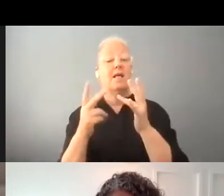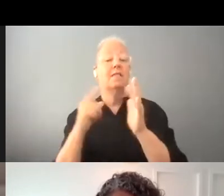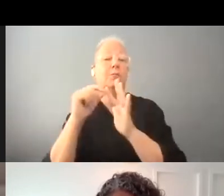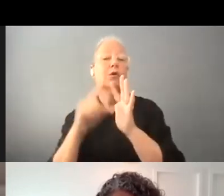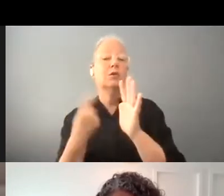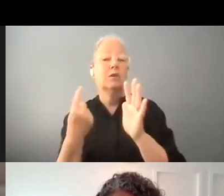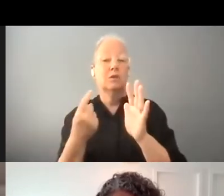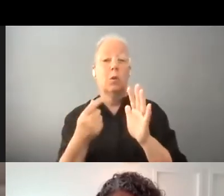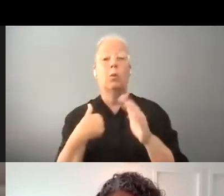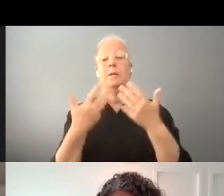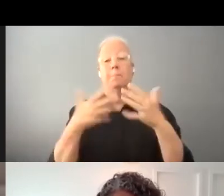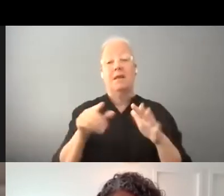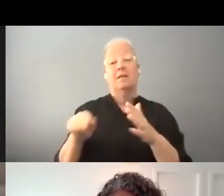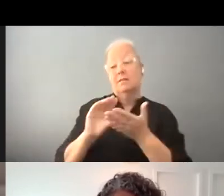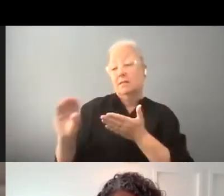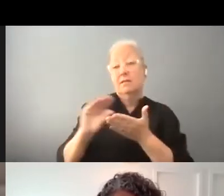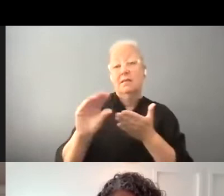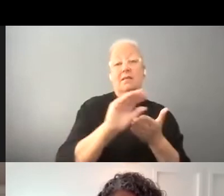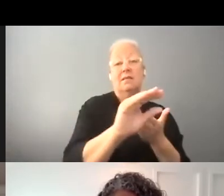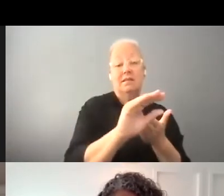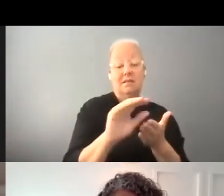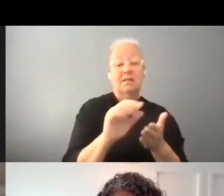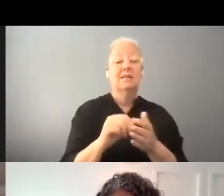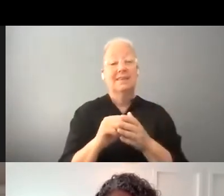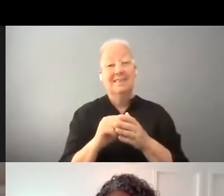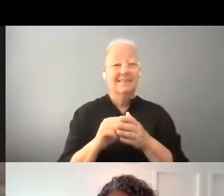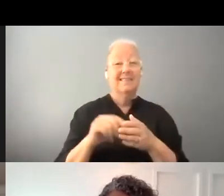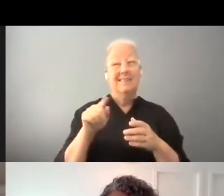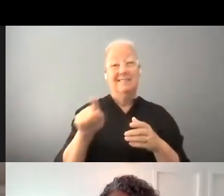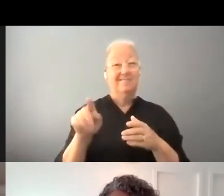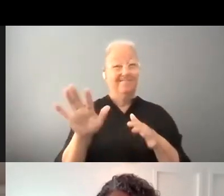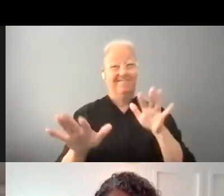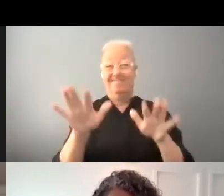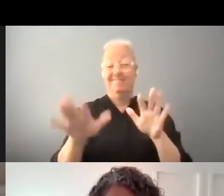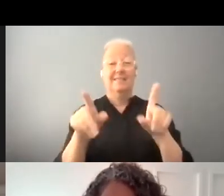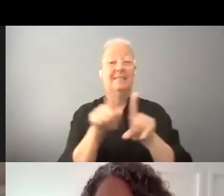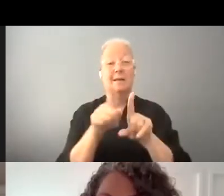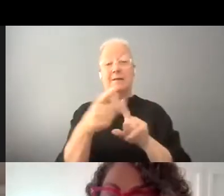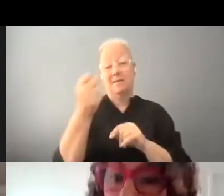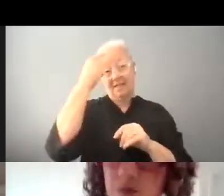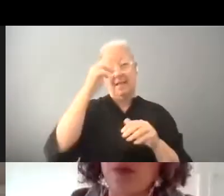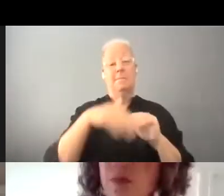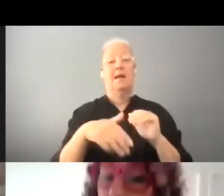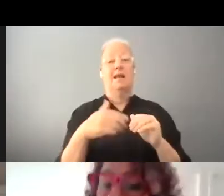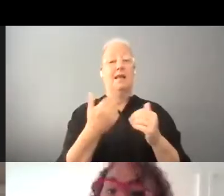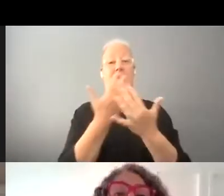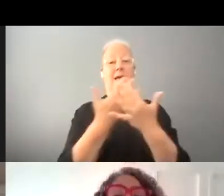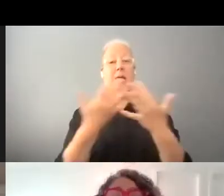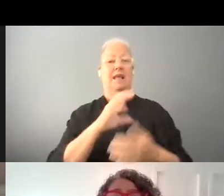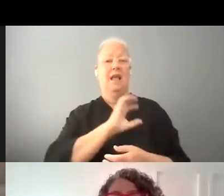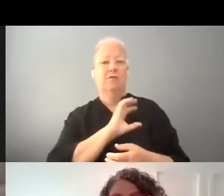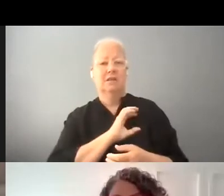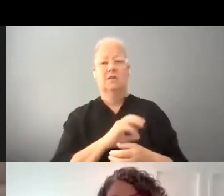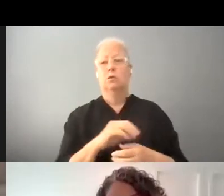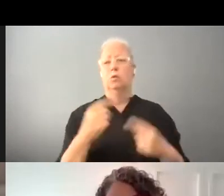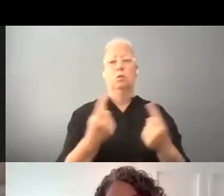that are available on SBS On Demand, that's a kind of similar budget range. So you get a sense of how many characters are on screen at any one time, whose stories these are that are